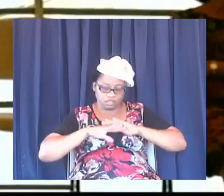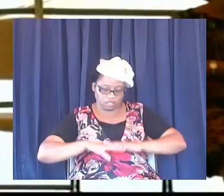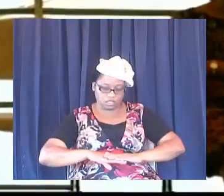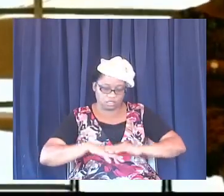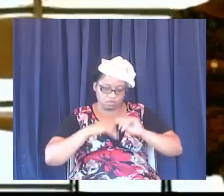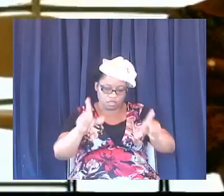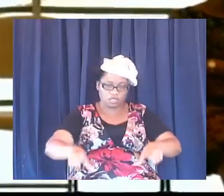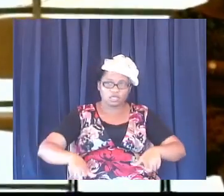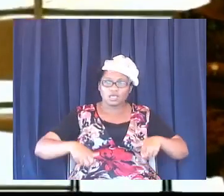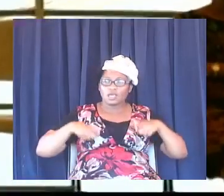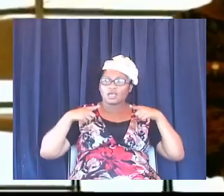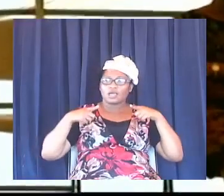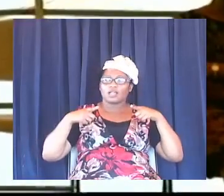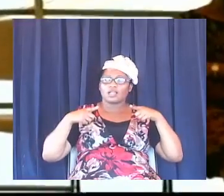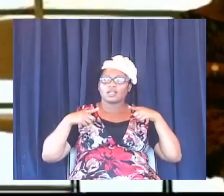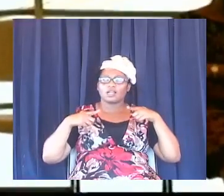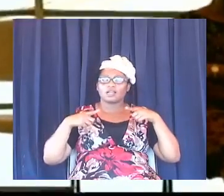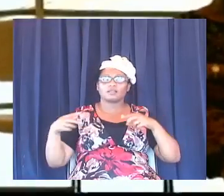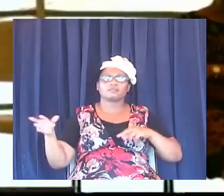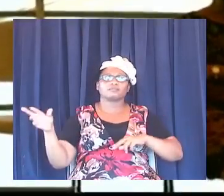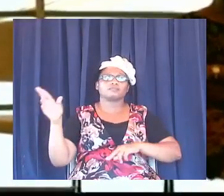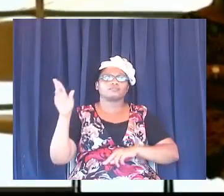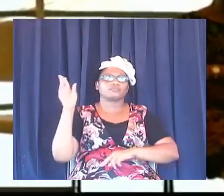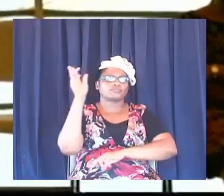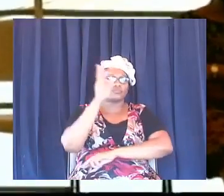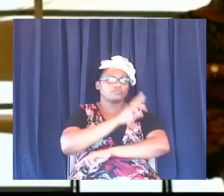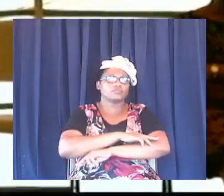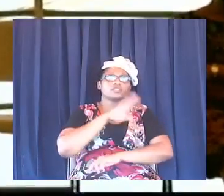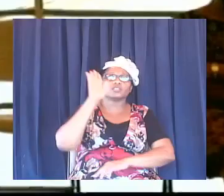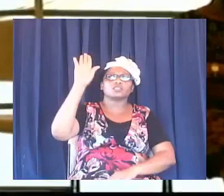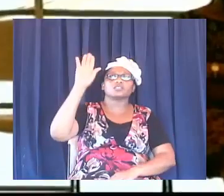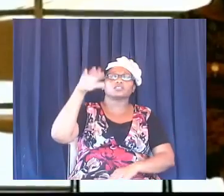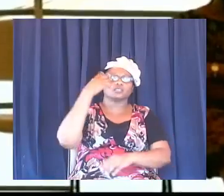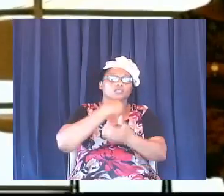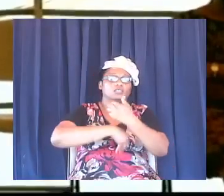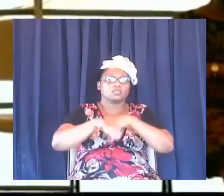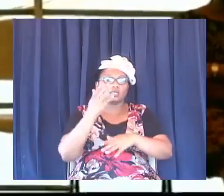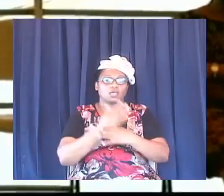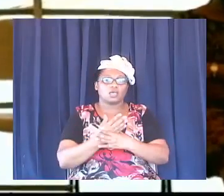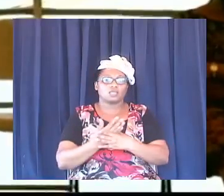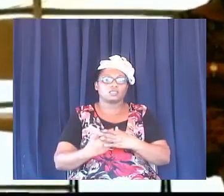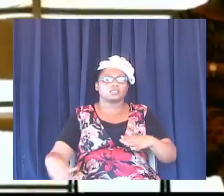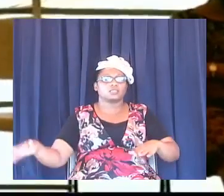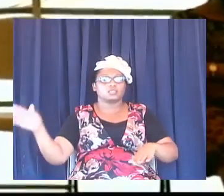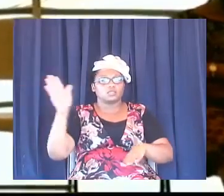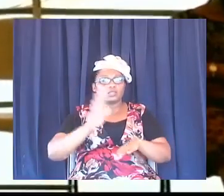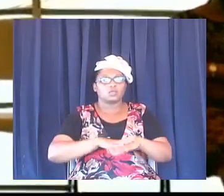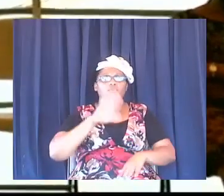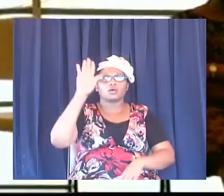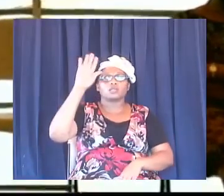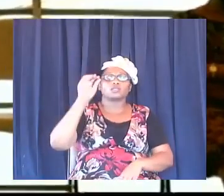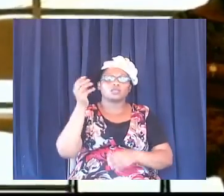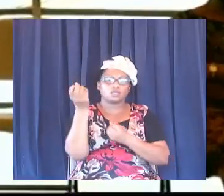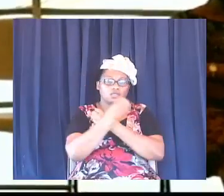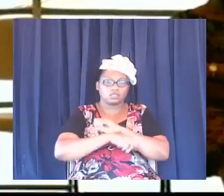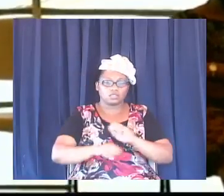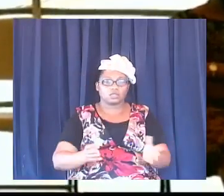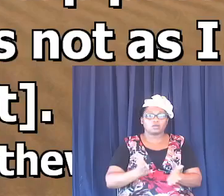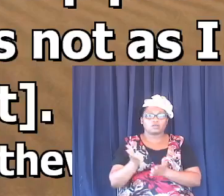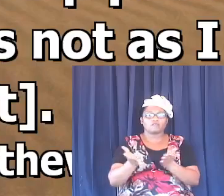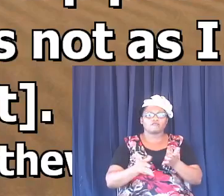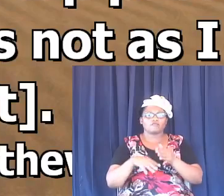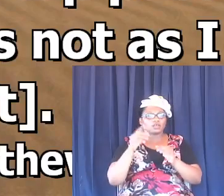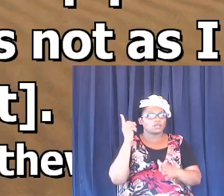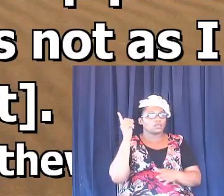God, rest your hands upon your servant right now. Anoint her specially for the task and help her